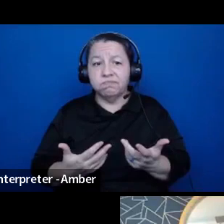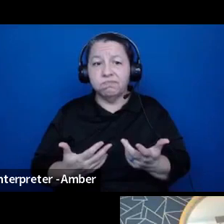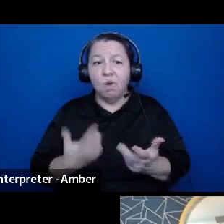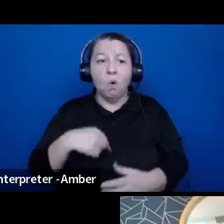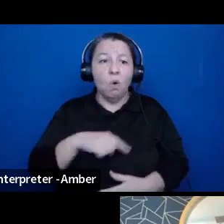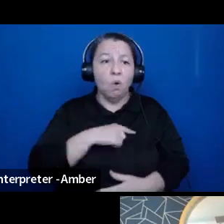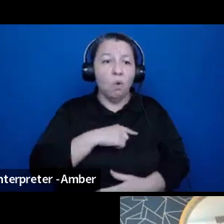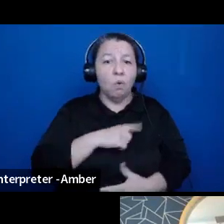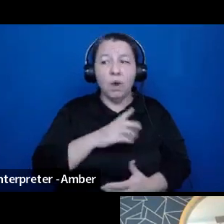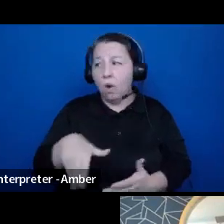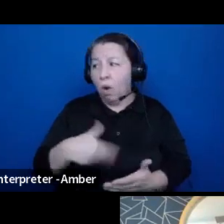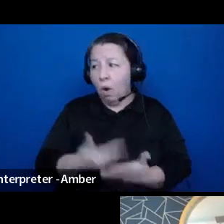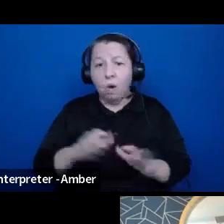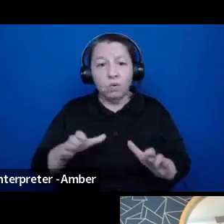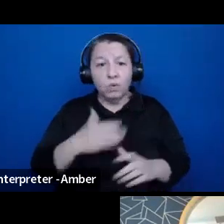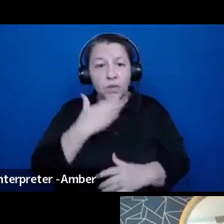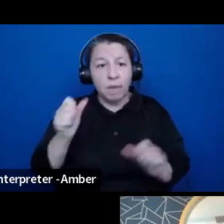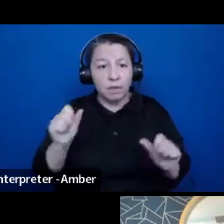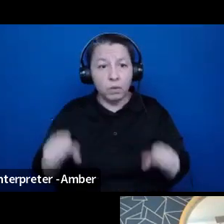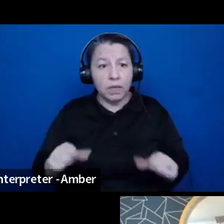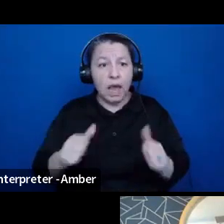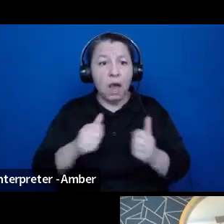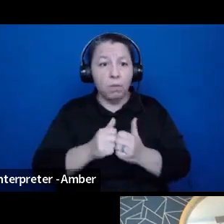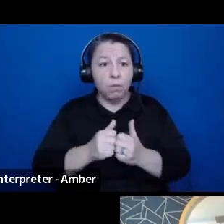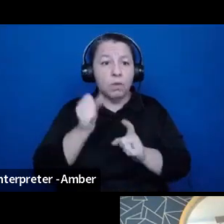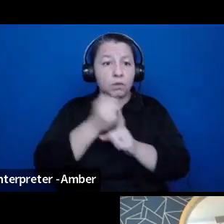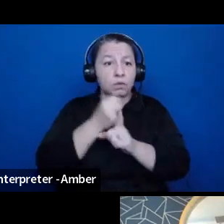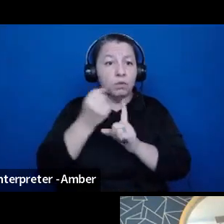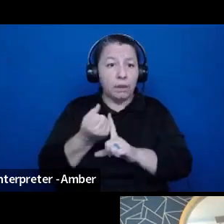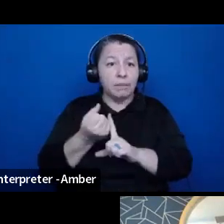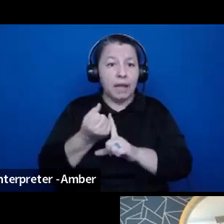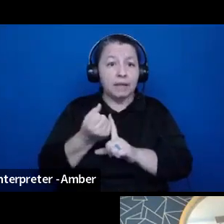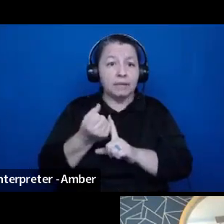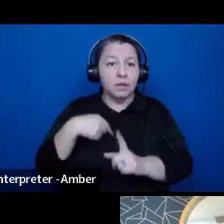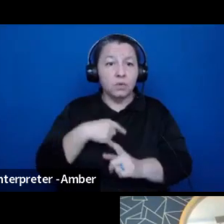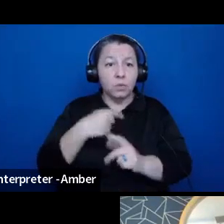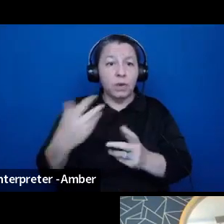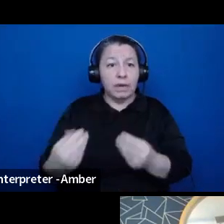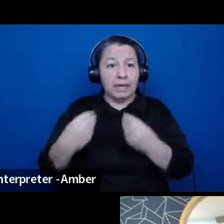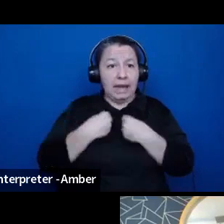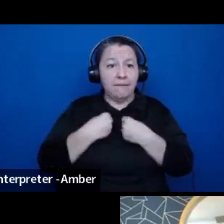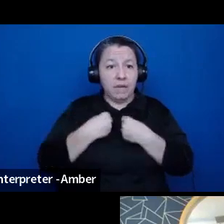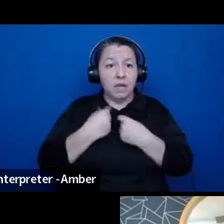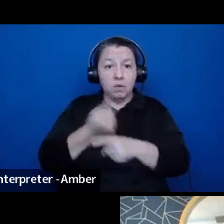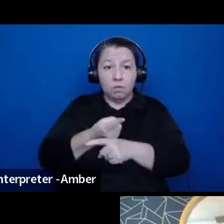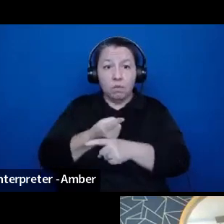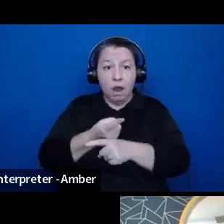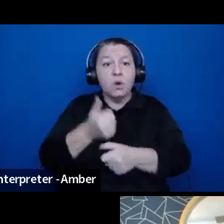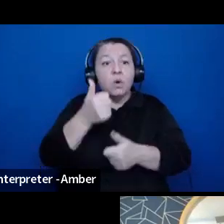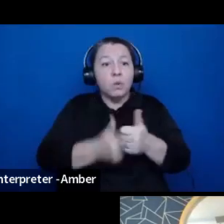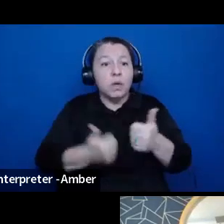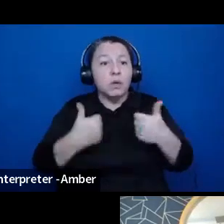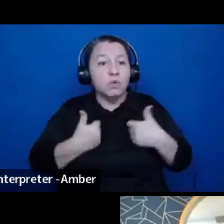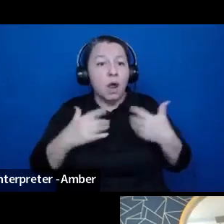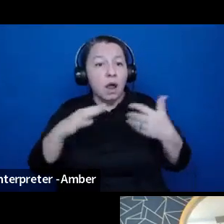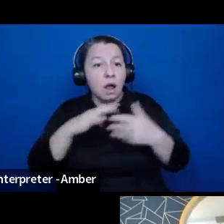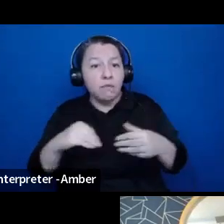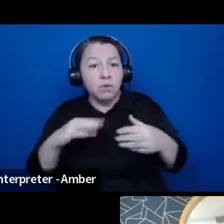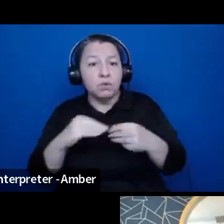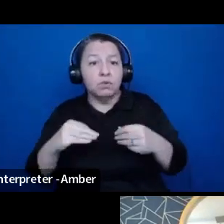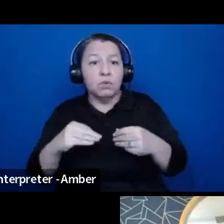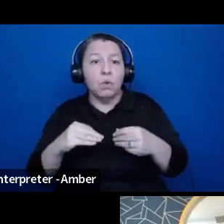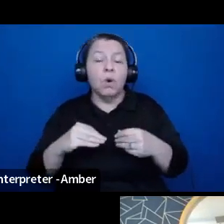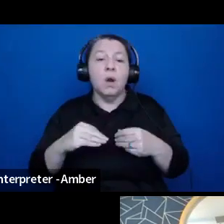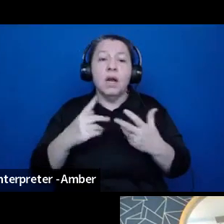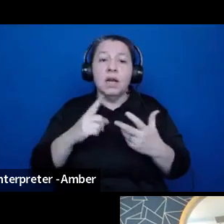we're all doing the best we can with the circumstances that have been given to us, right? We each have a story that brought us to who we